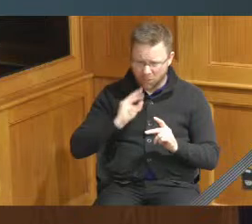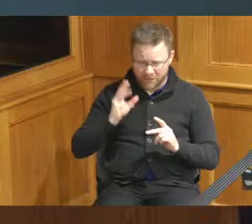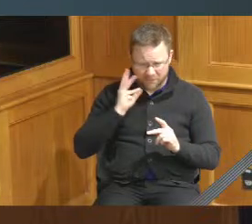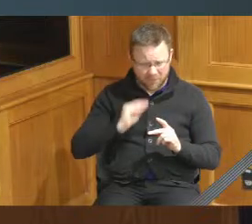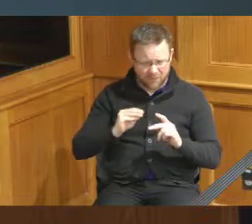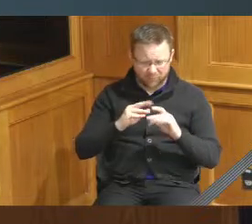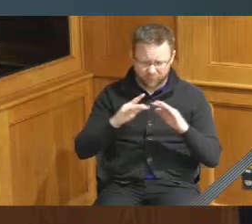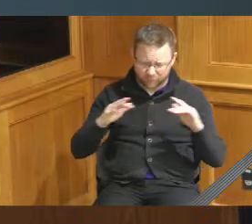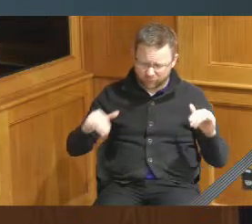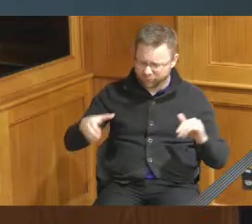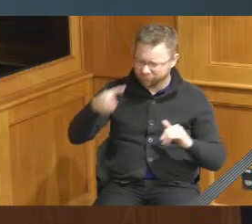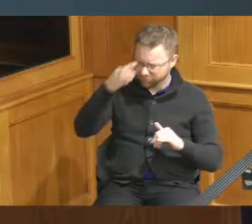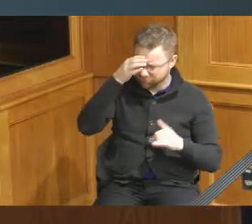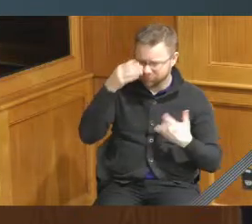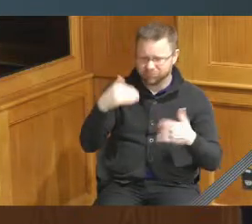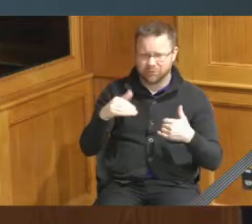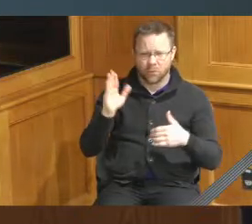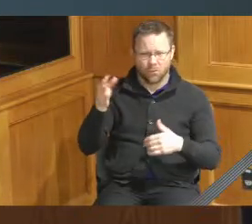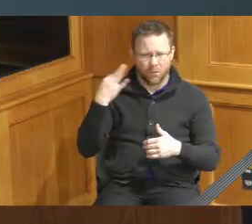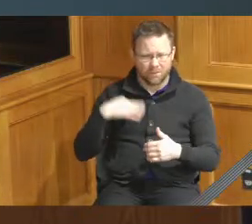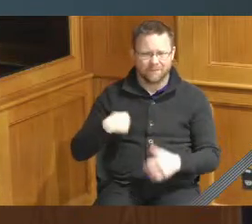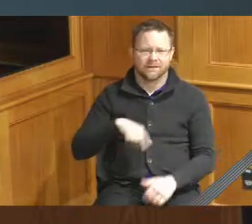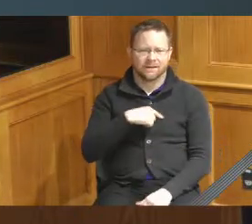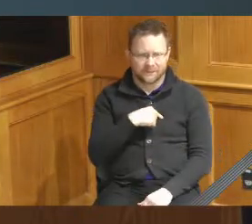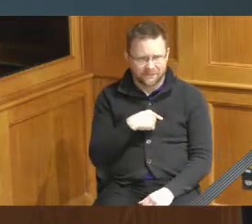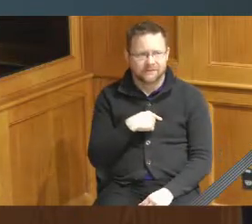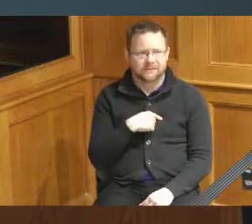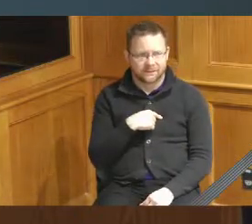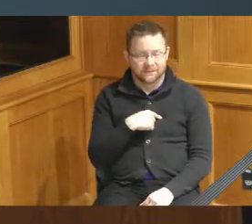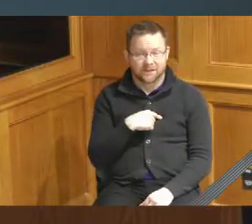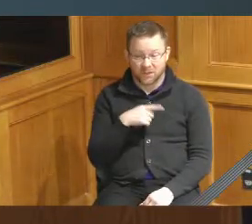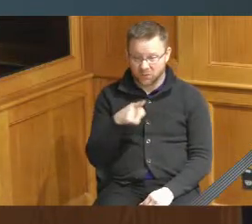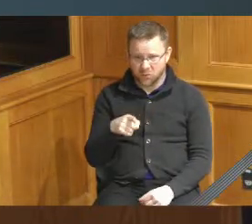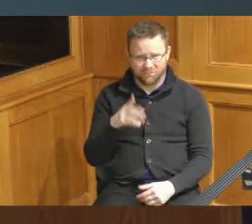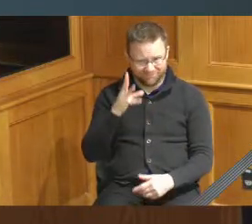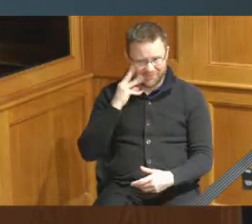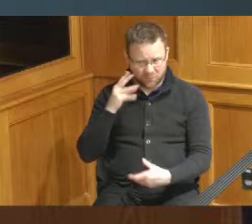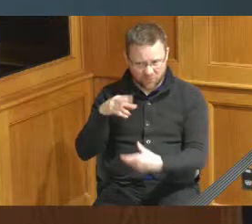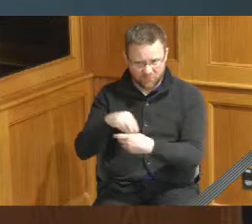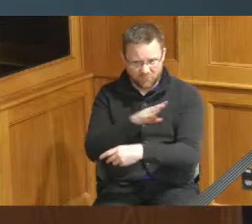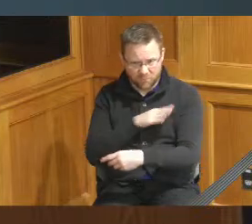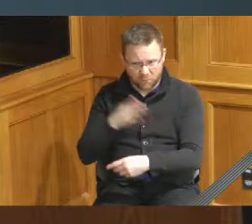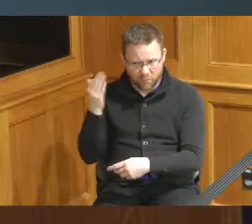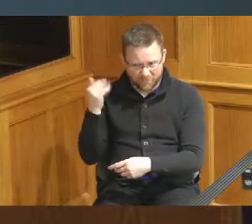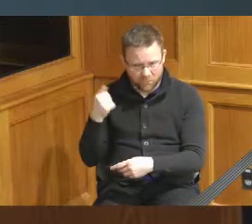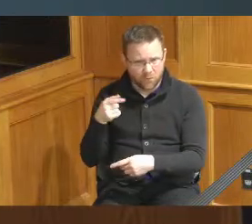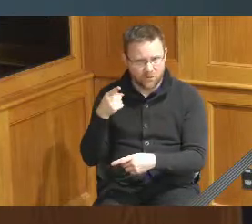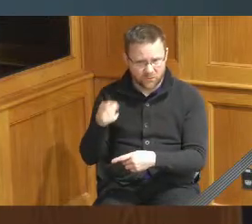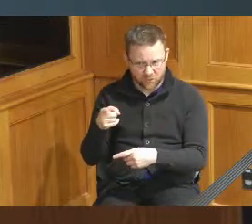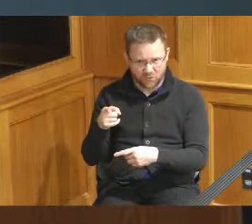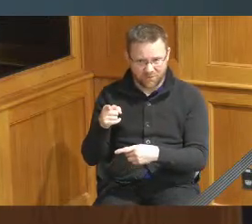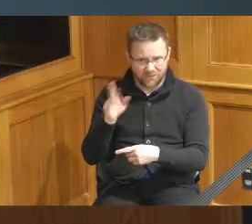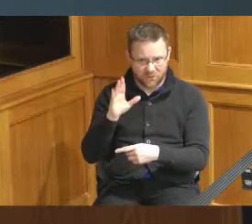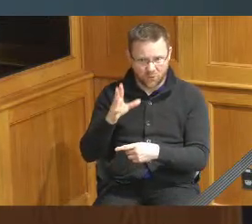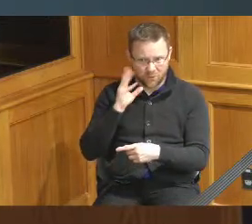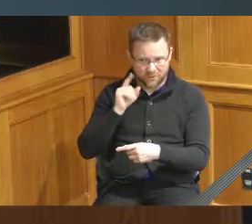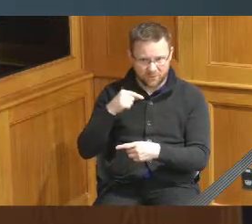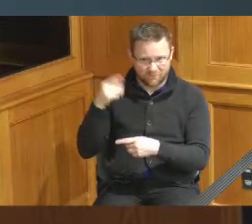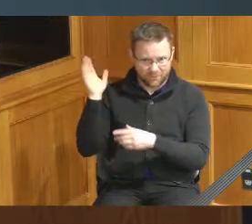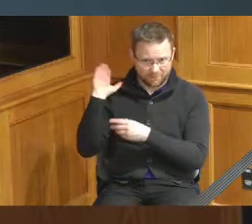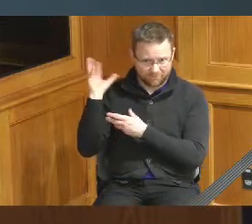and knowledge, I think will be phenomenal. And the fact that you'd been on that board before, so you'll bring experience to it as well.